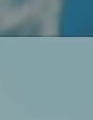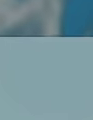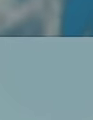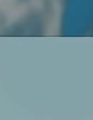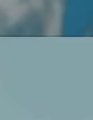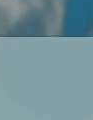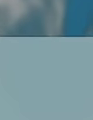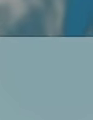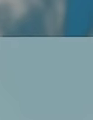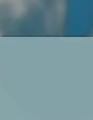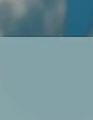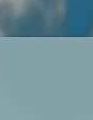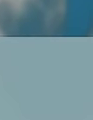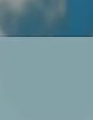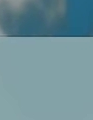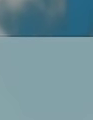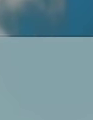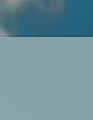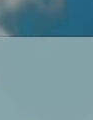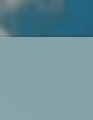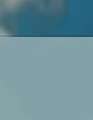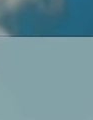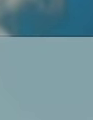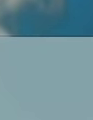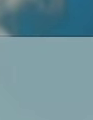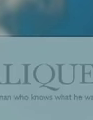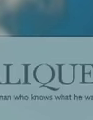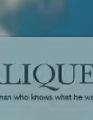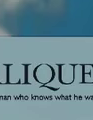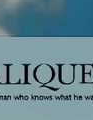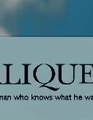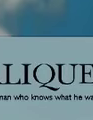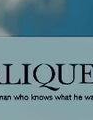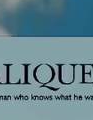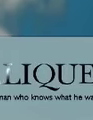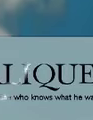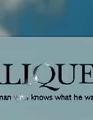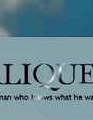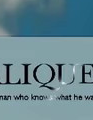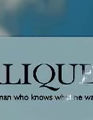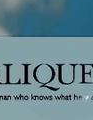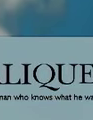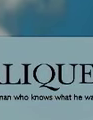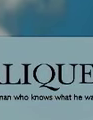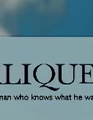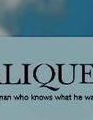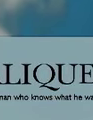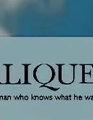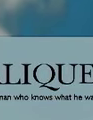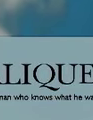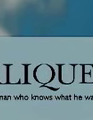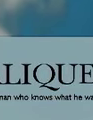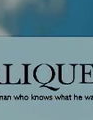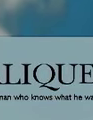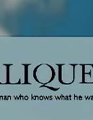bit of drizzle. And then dry and warm weather is expected over much of the country on Saturday. But we might see a bit of thunderstorm activity